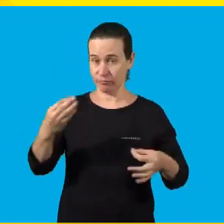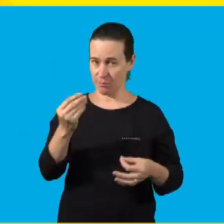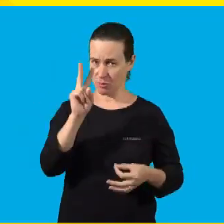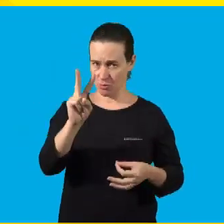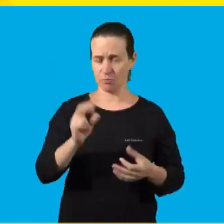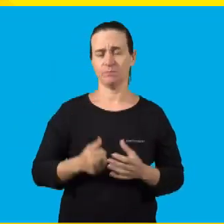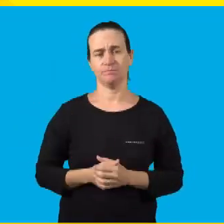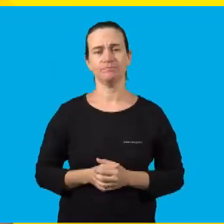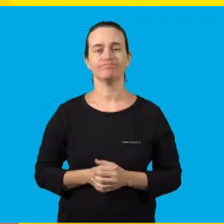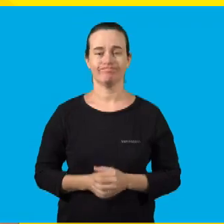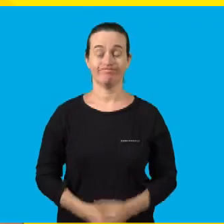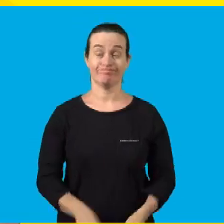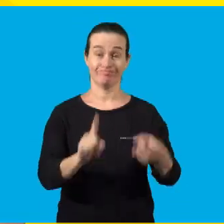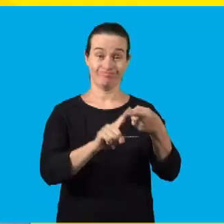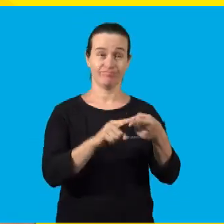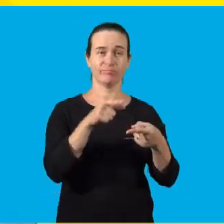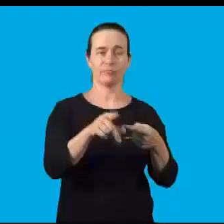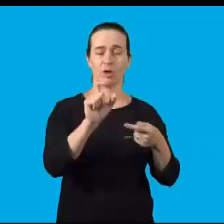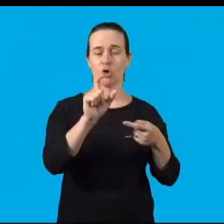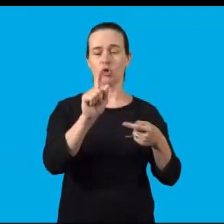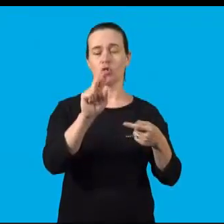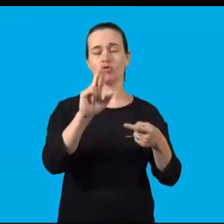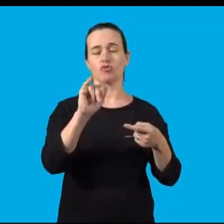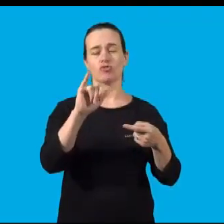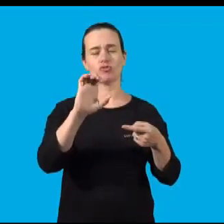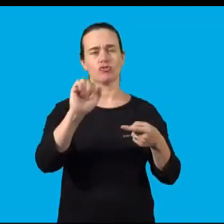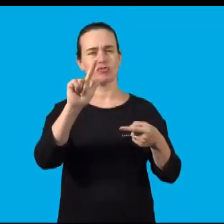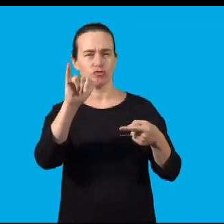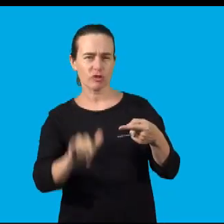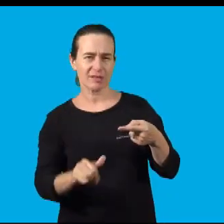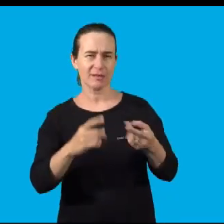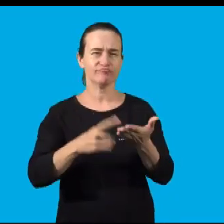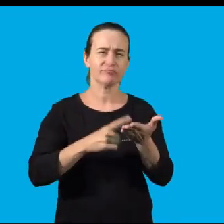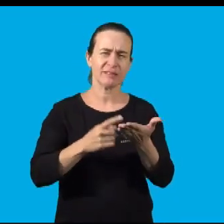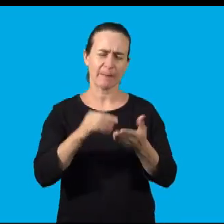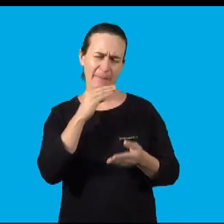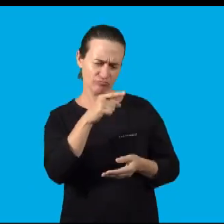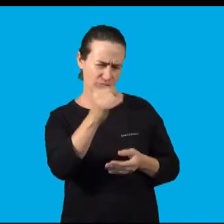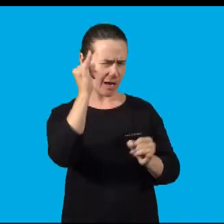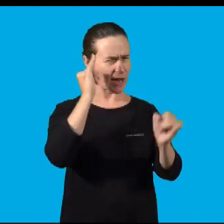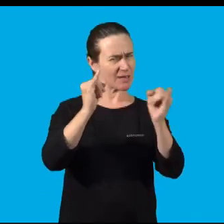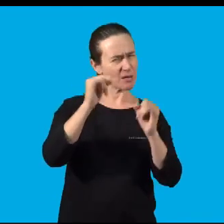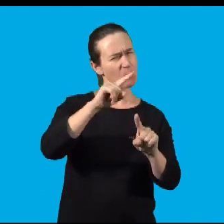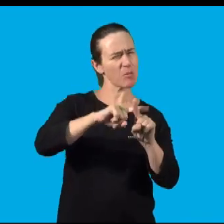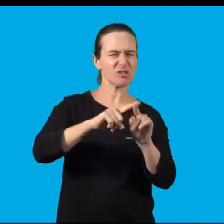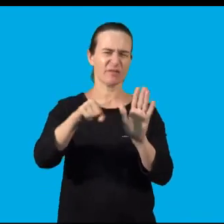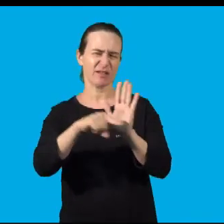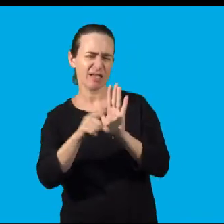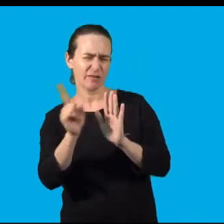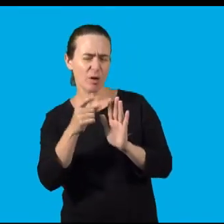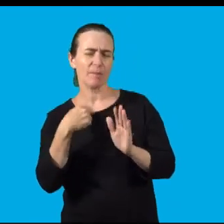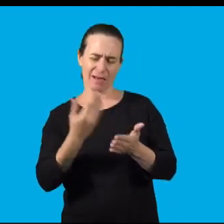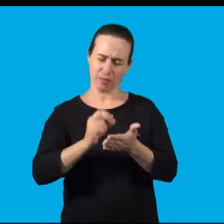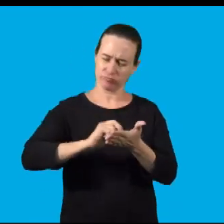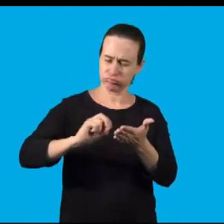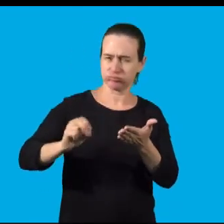2. Critically discuss means to weigh up the strengths and weaknesses of an idea and respond to it